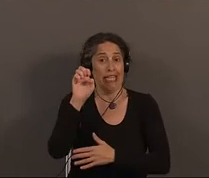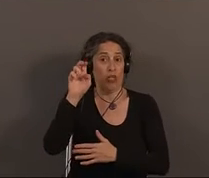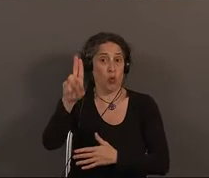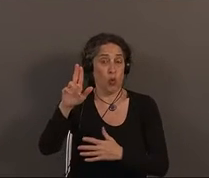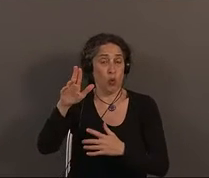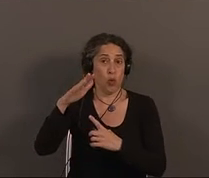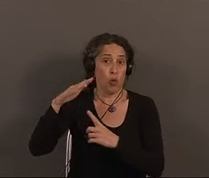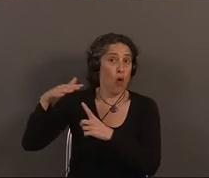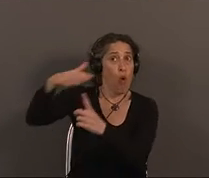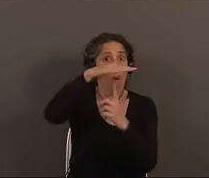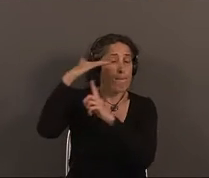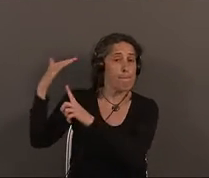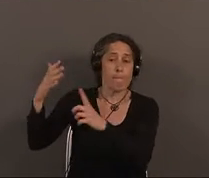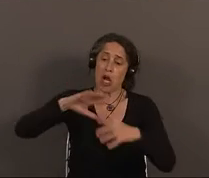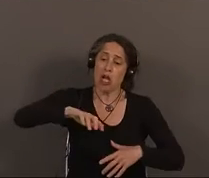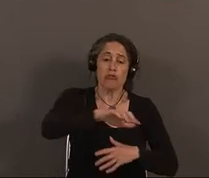telecom industry?